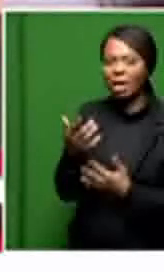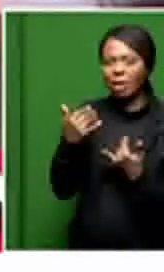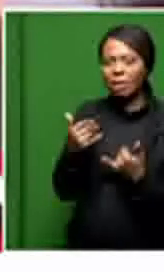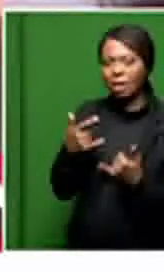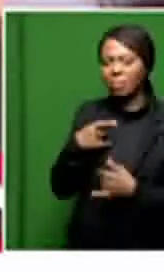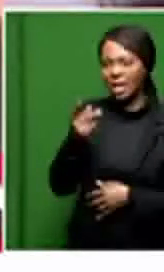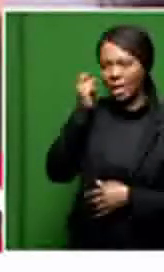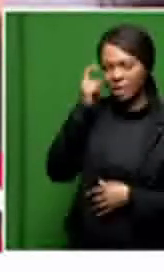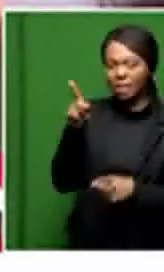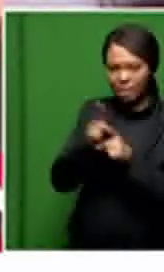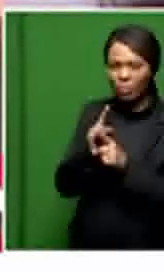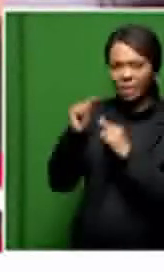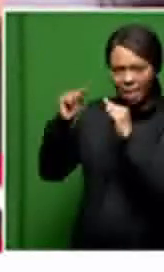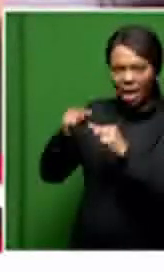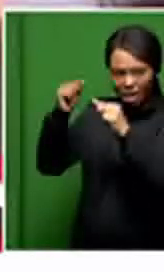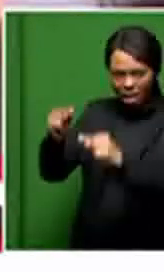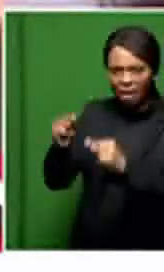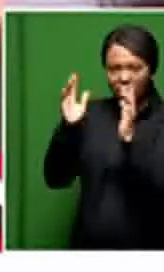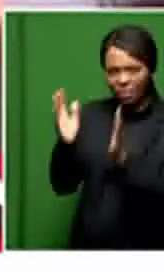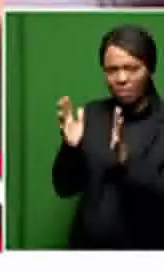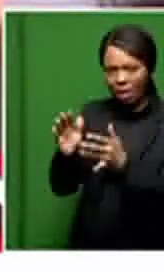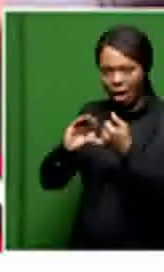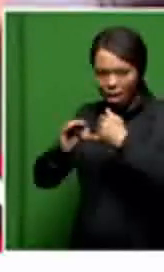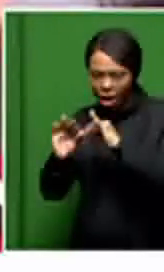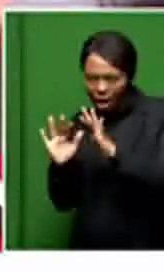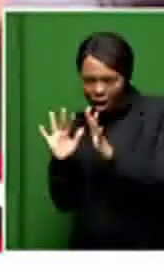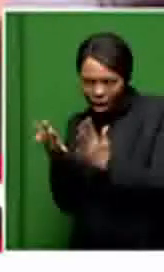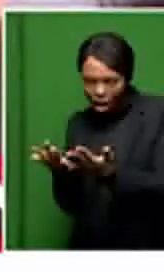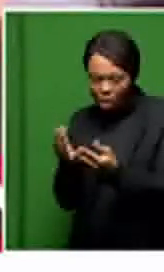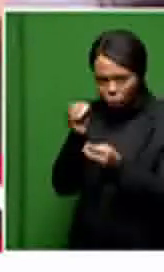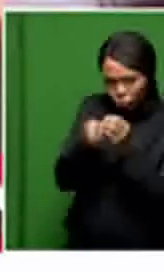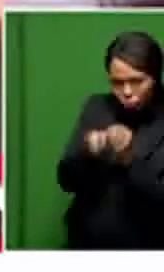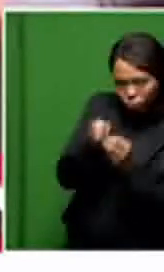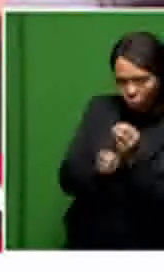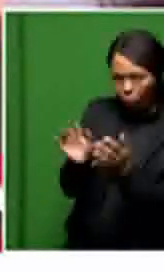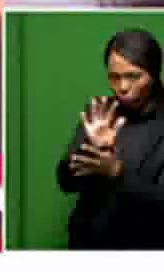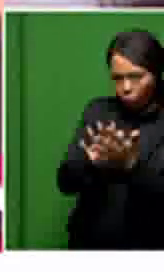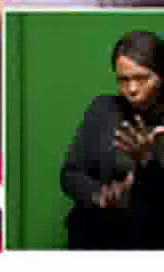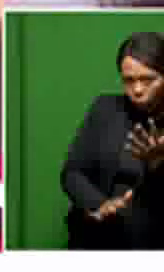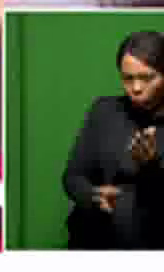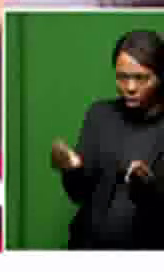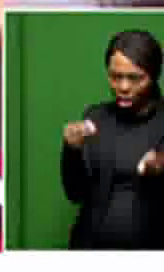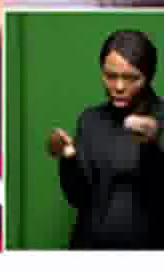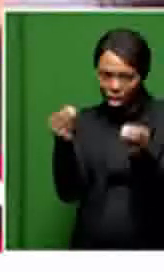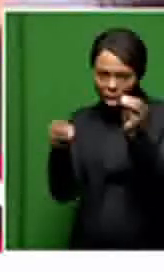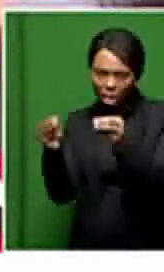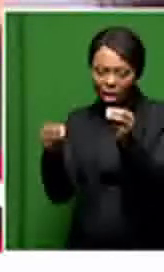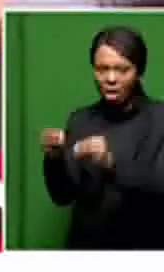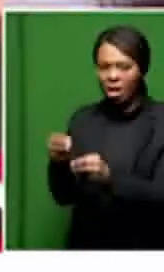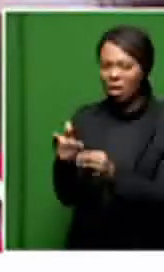struggle to find a way to sort of stitch fragments into a narrative. Now, take us through the journey of working on this book together. How was it